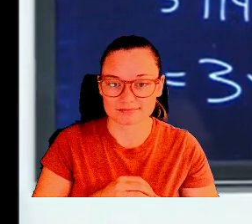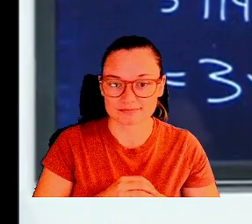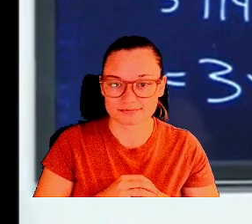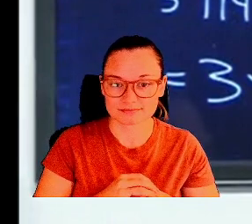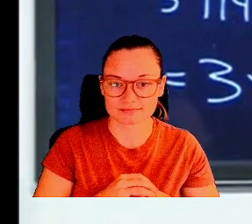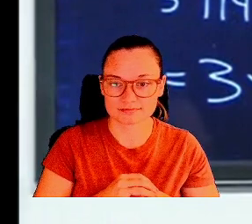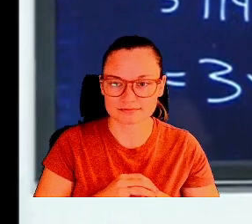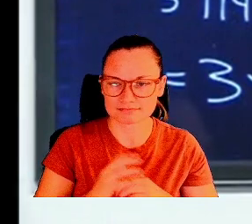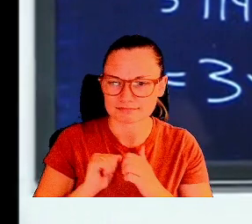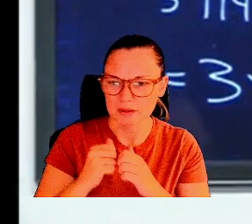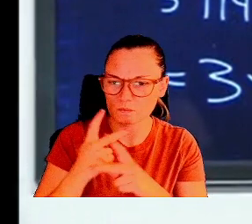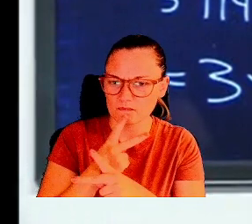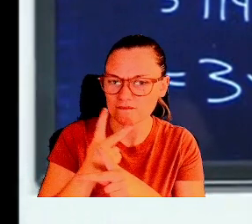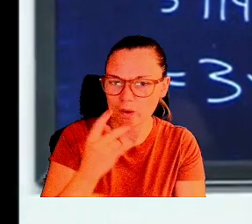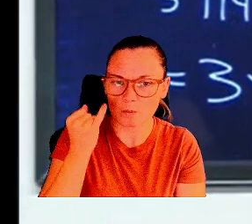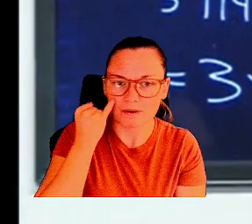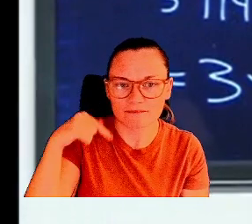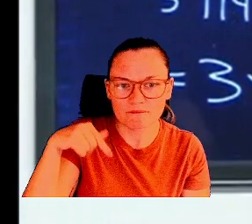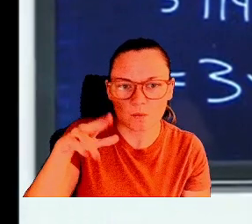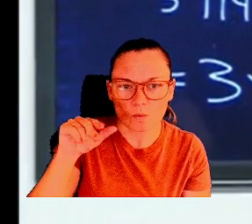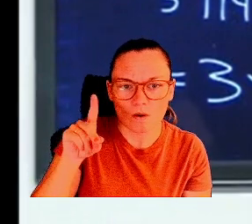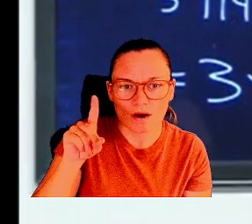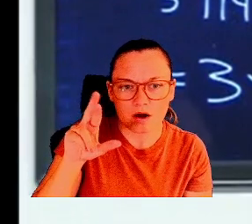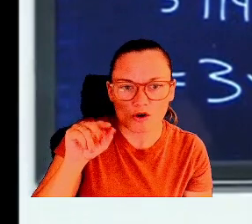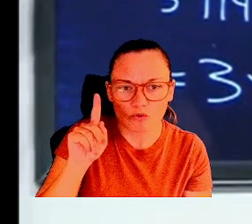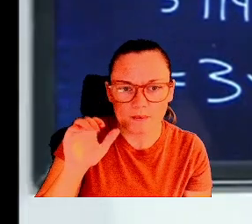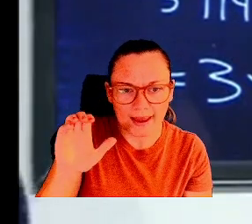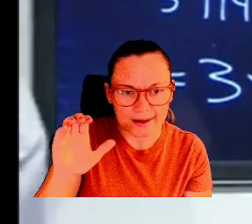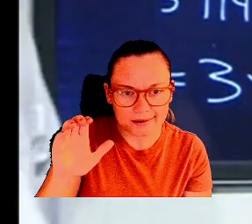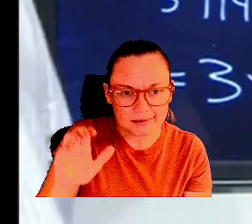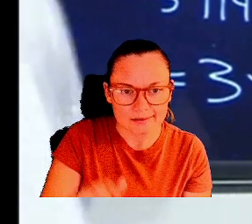how you figure out if your data is quadratic.